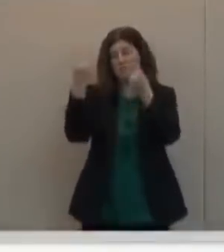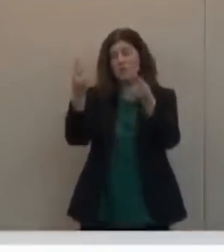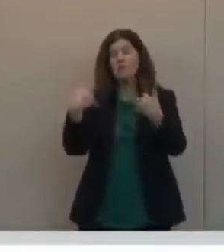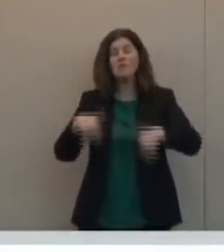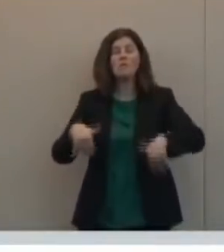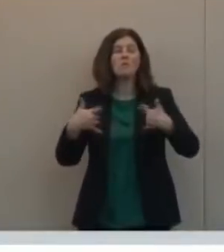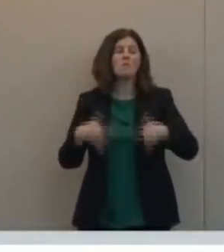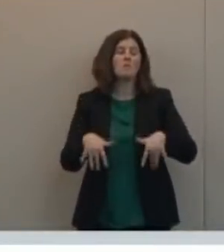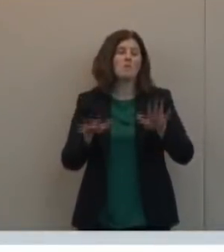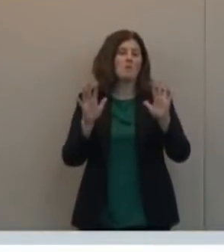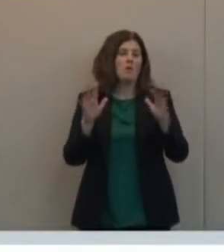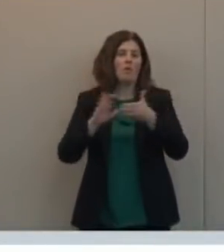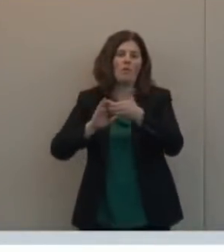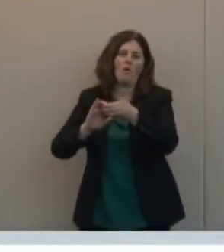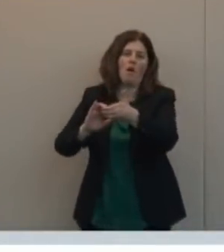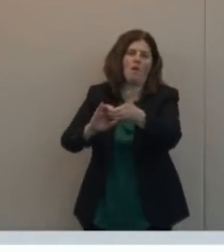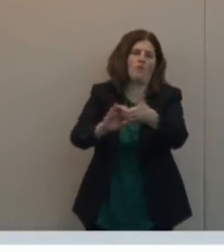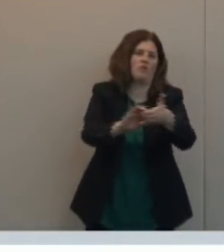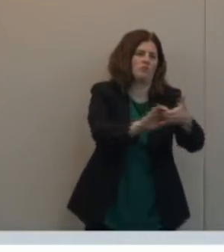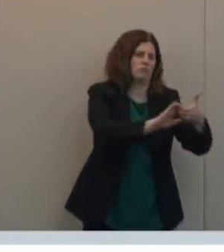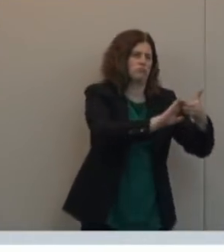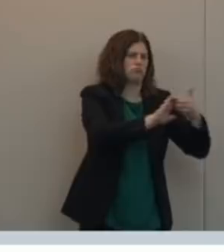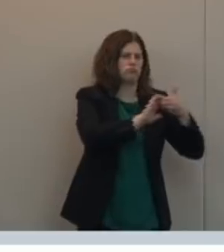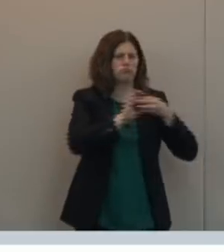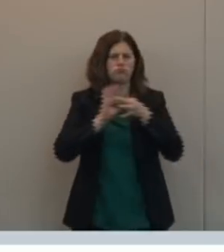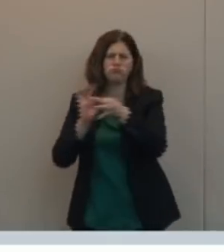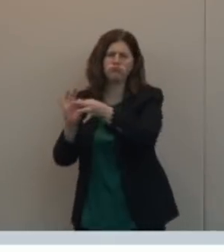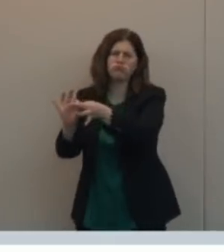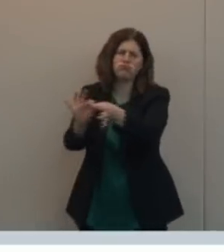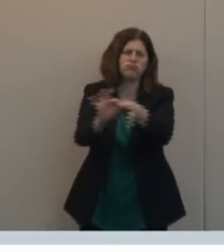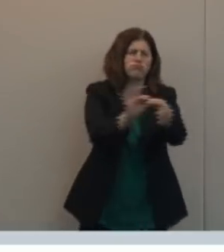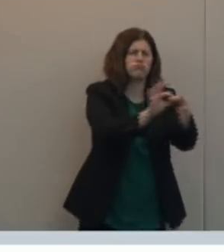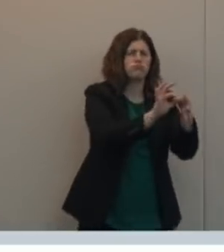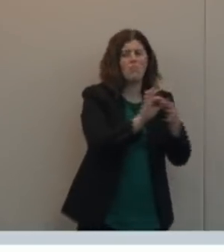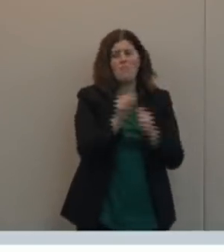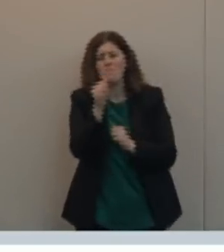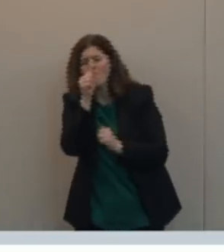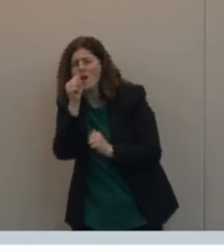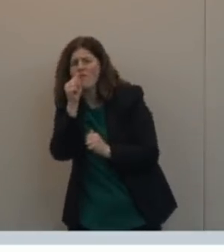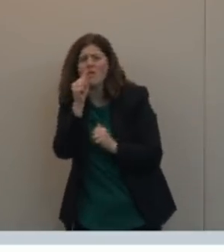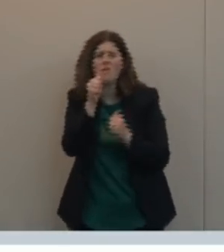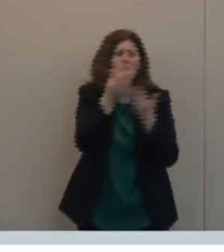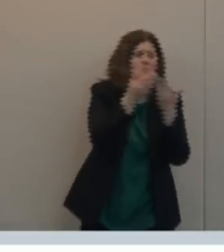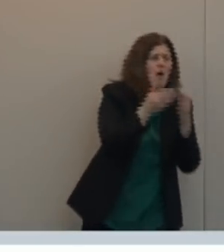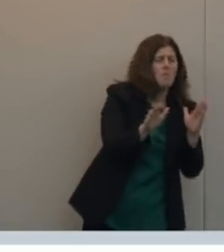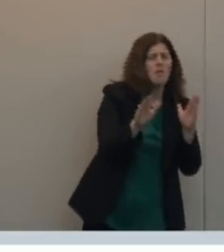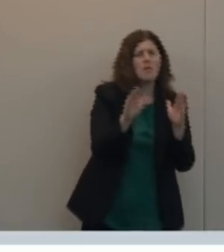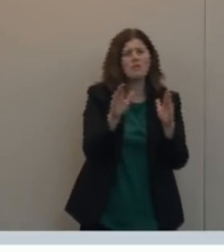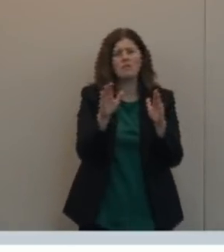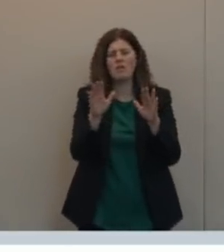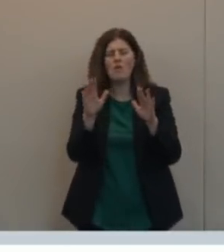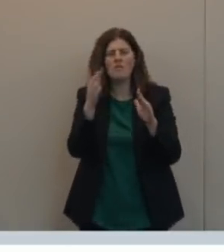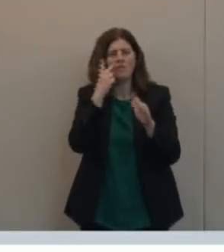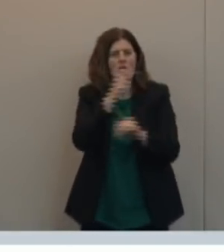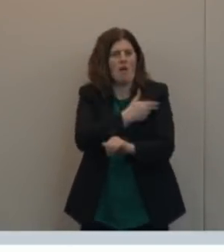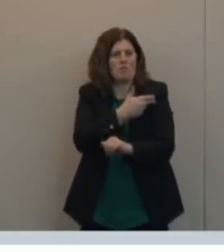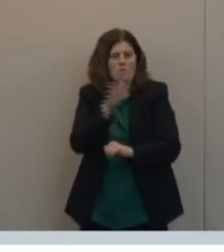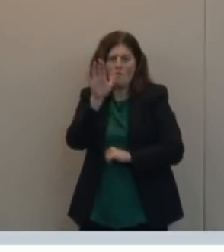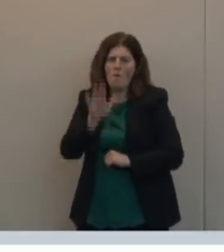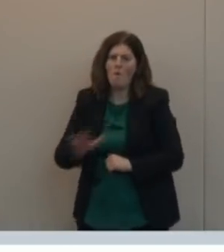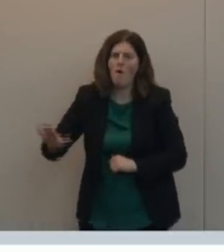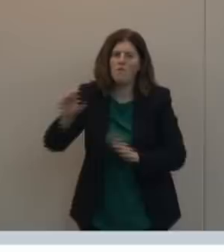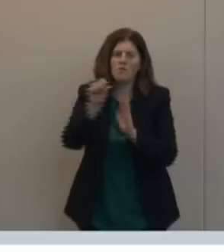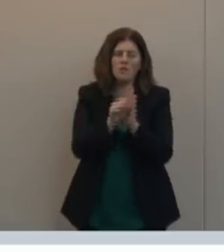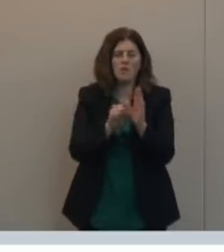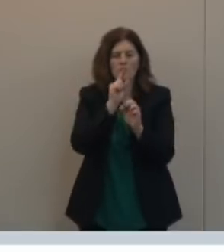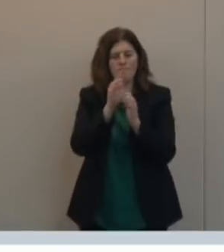amazing level of cooperation between the public sector and the private sector. And we've really seen hospitals all over the state